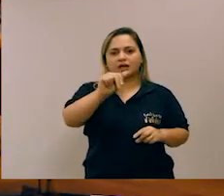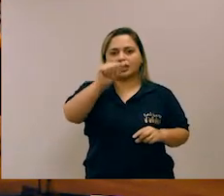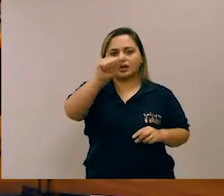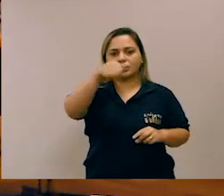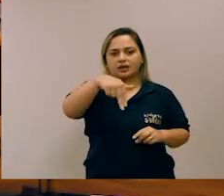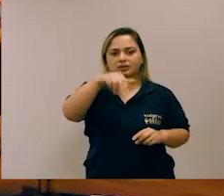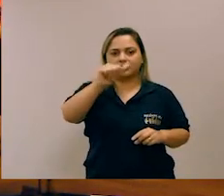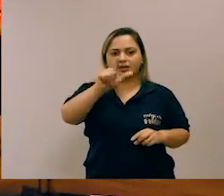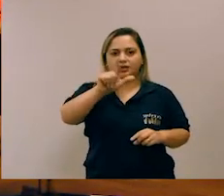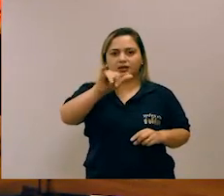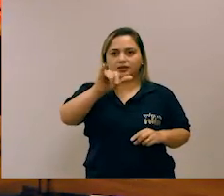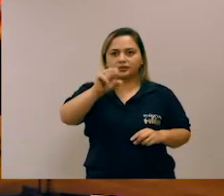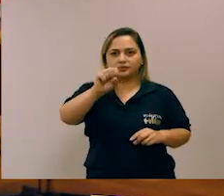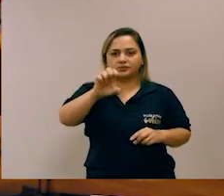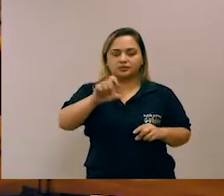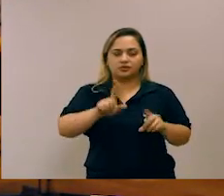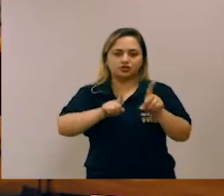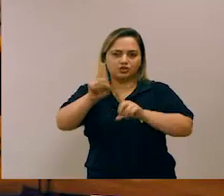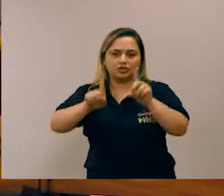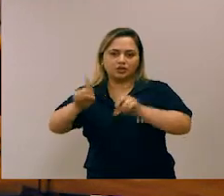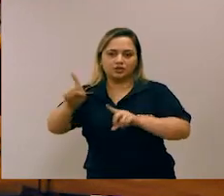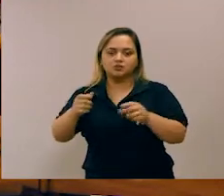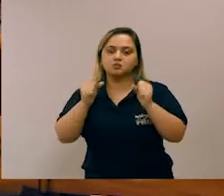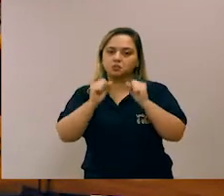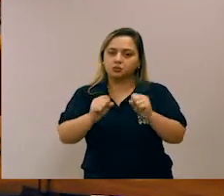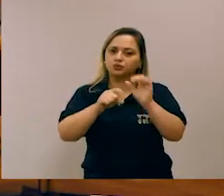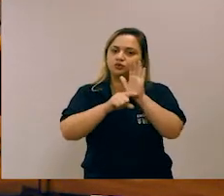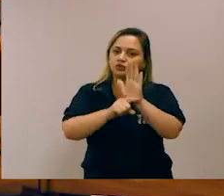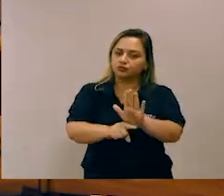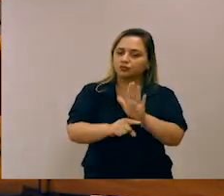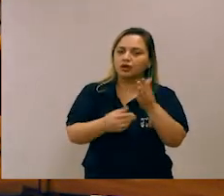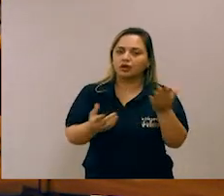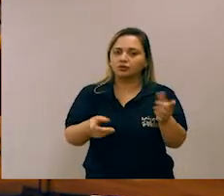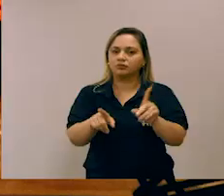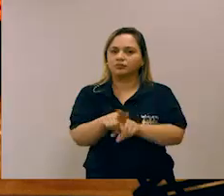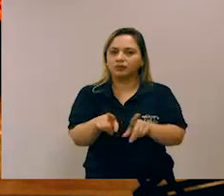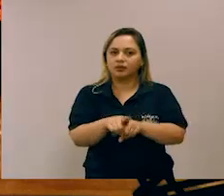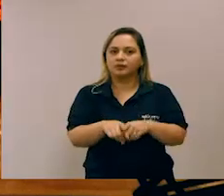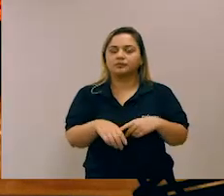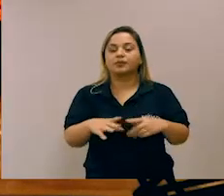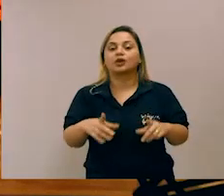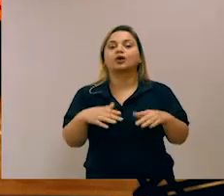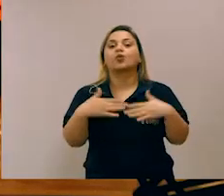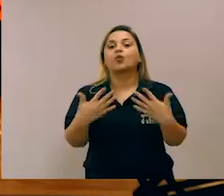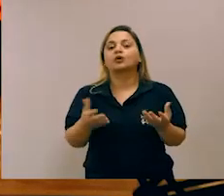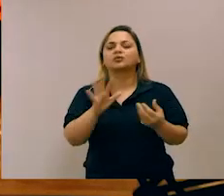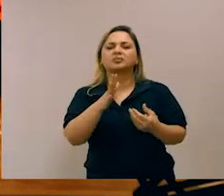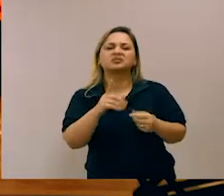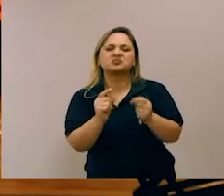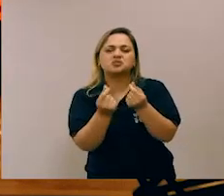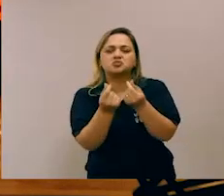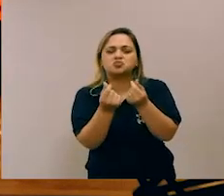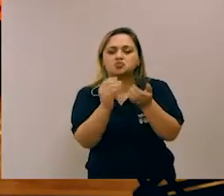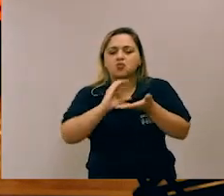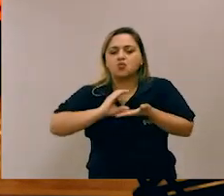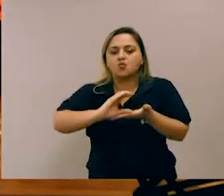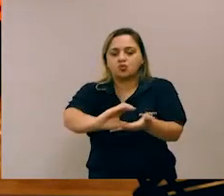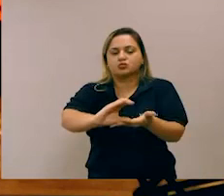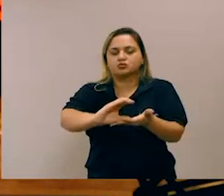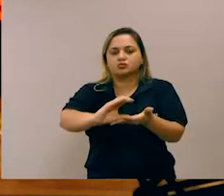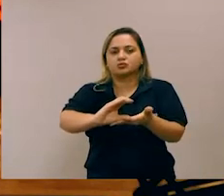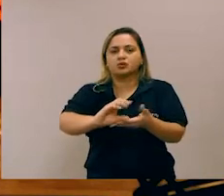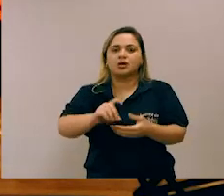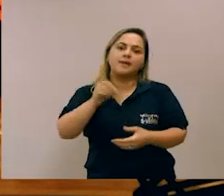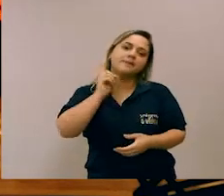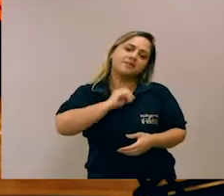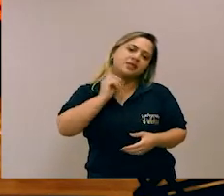to offer help? And I have already another question regarding the costs of these